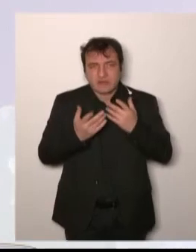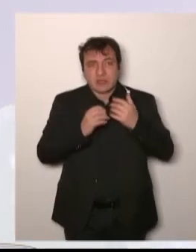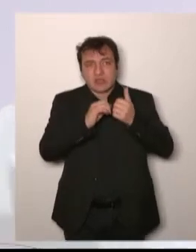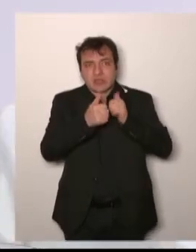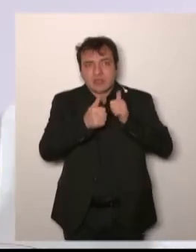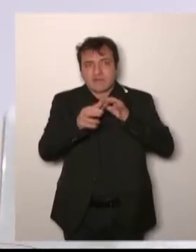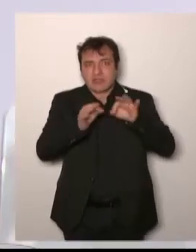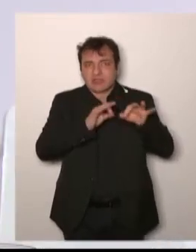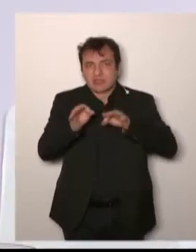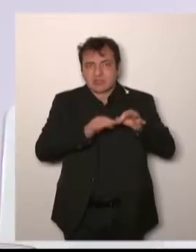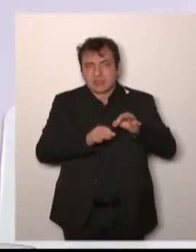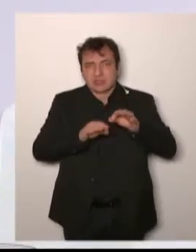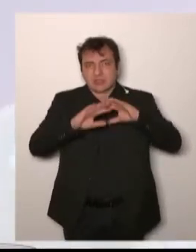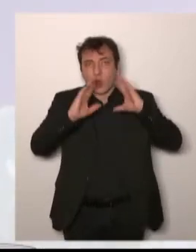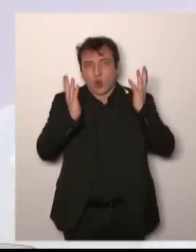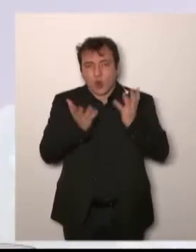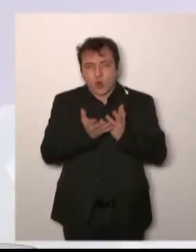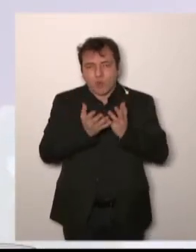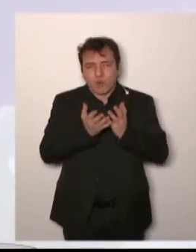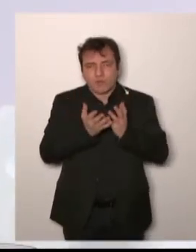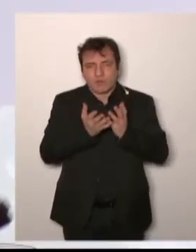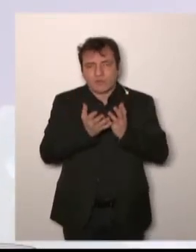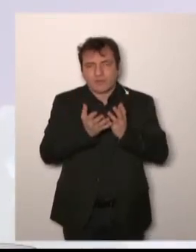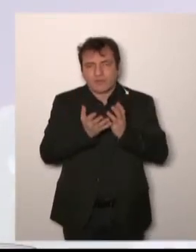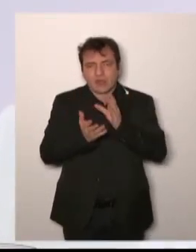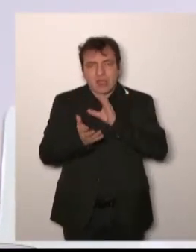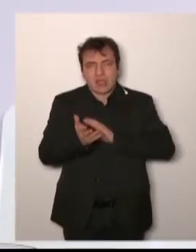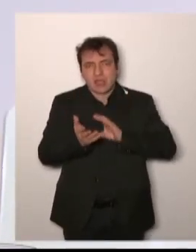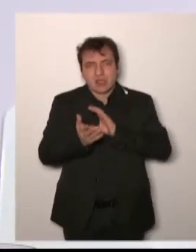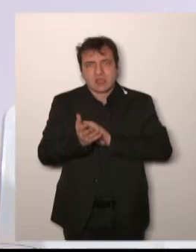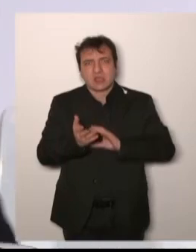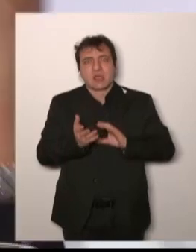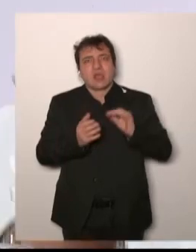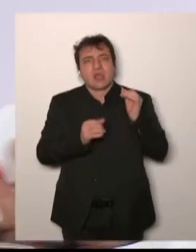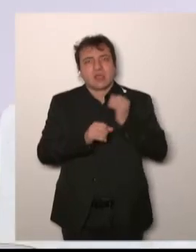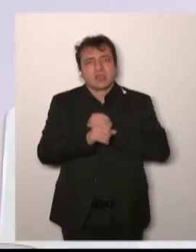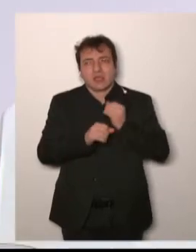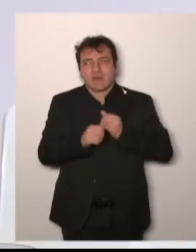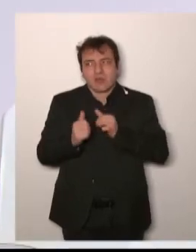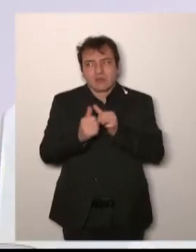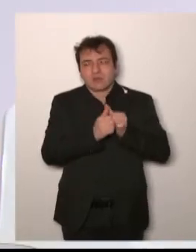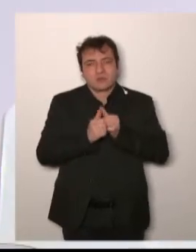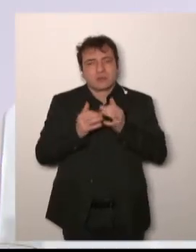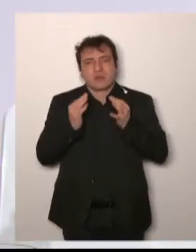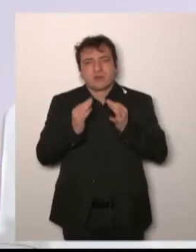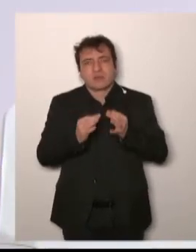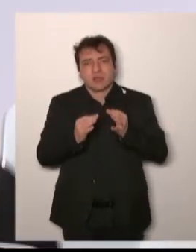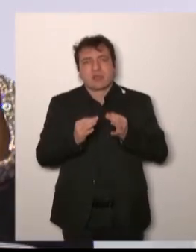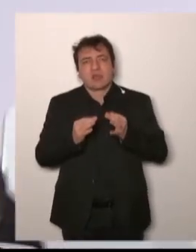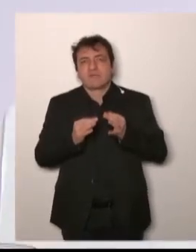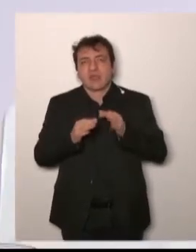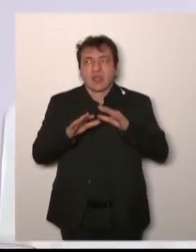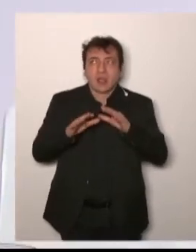actually try to organize and cluster the funding mechanisms, the objectives to be reached, and